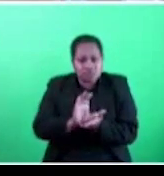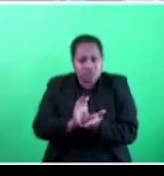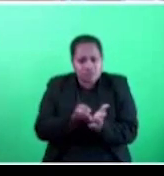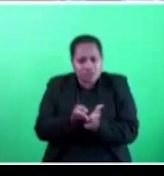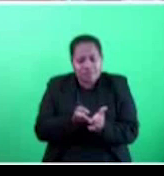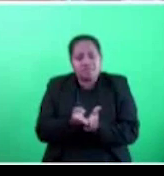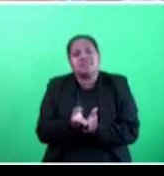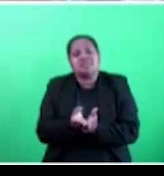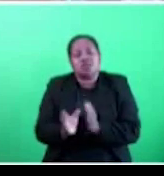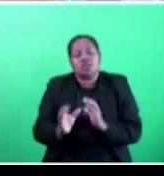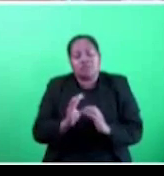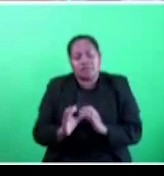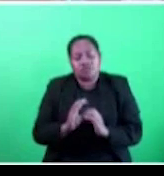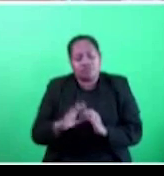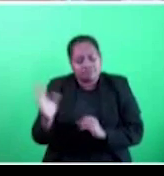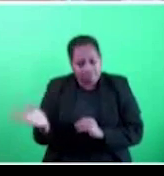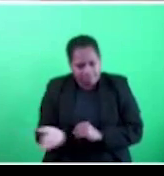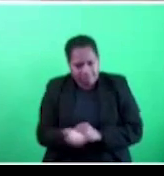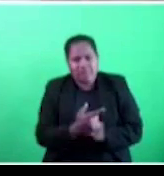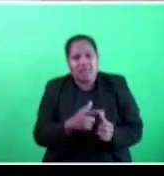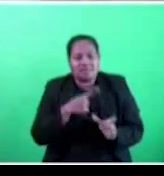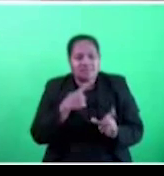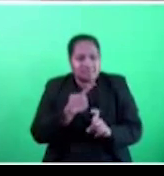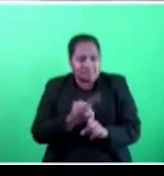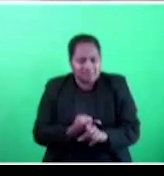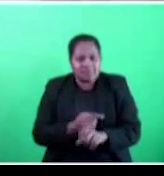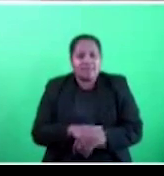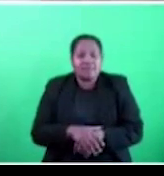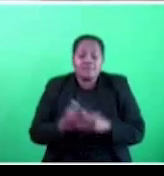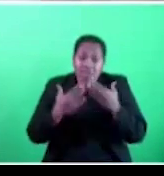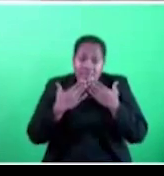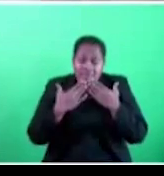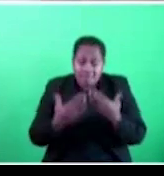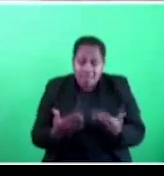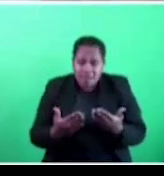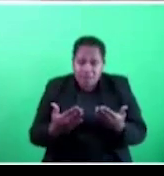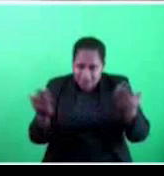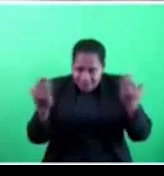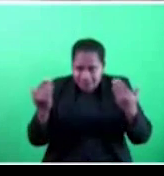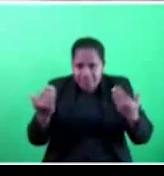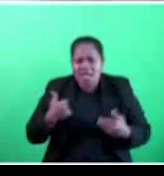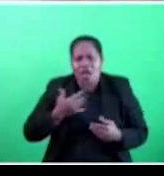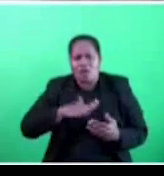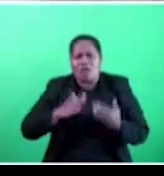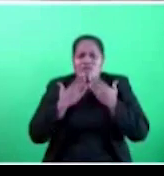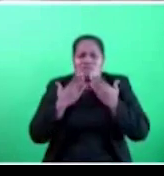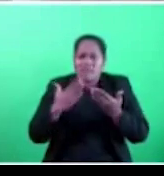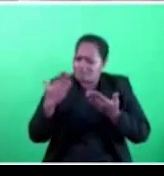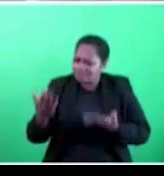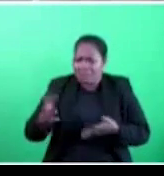Honourable Ayaz Syed Qayyum. You have the floor, sir. Thank you, Mr. Speaker. Sir, Mr. Speaker, I'd like to thank the Honourable Member for the